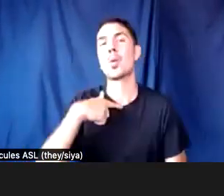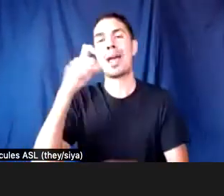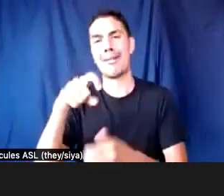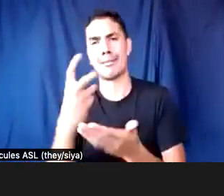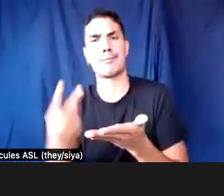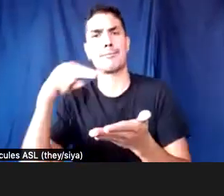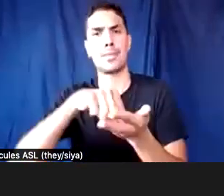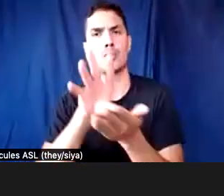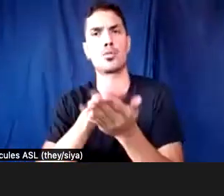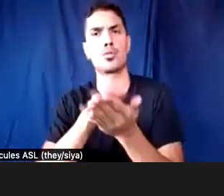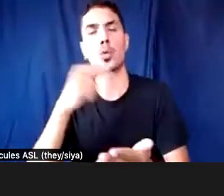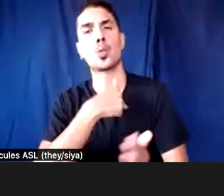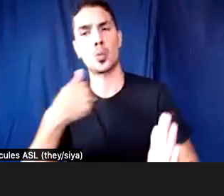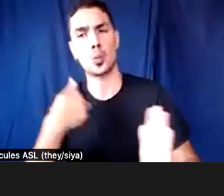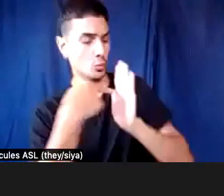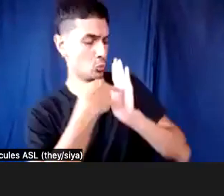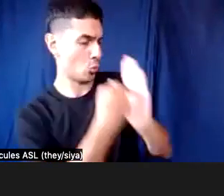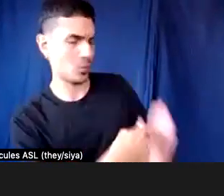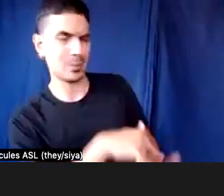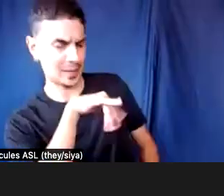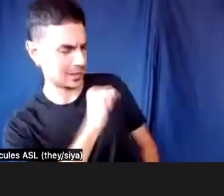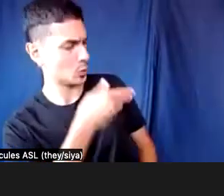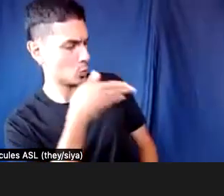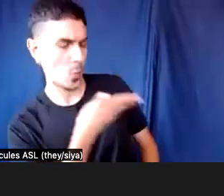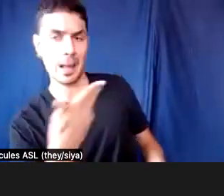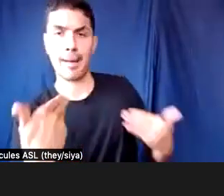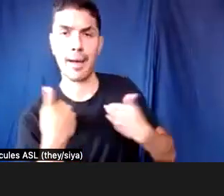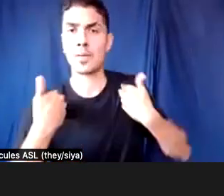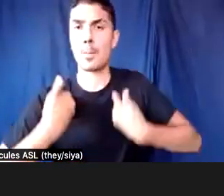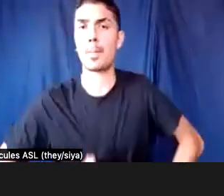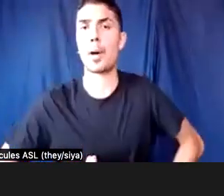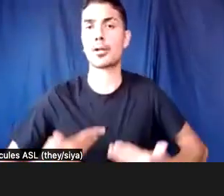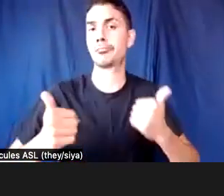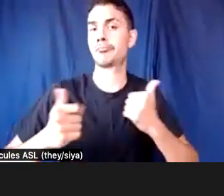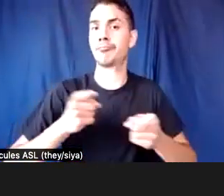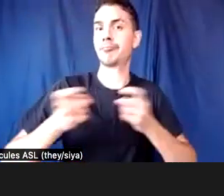they do have sovereignty, body sovereignty. Yeah.